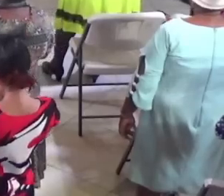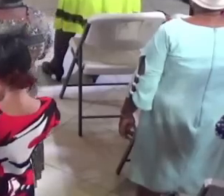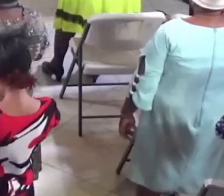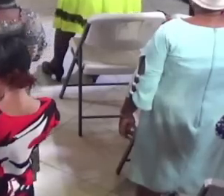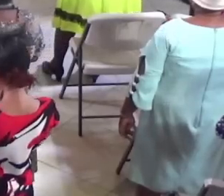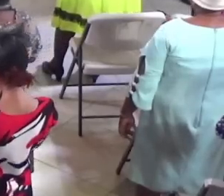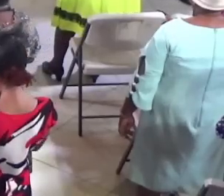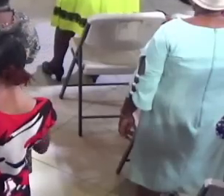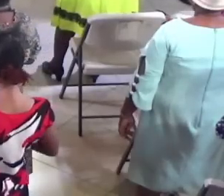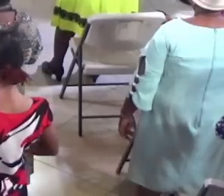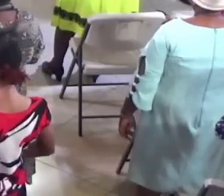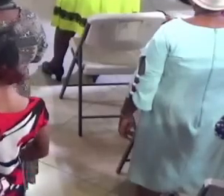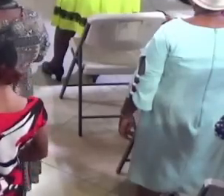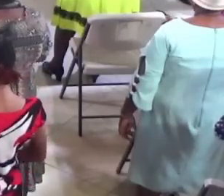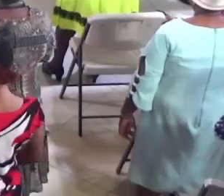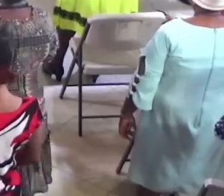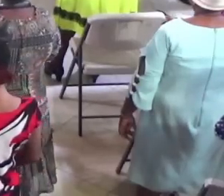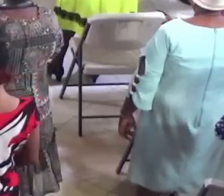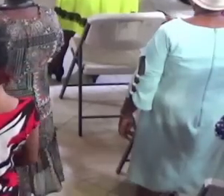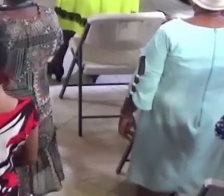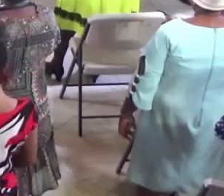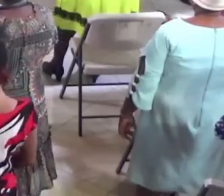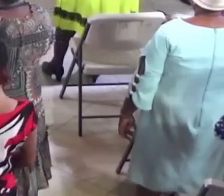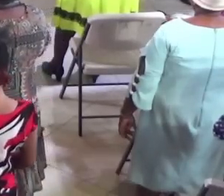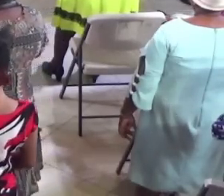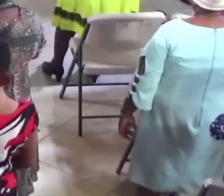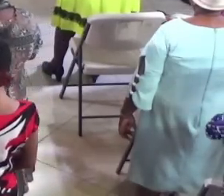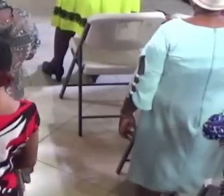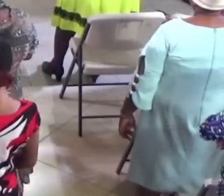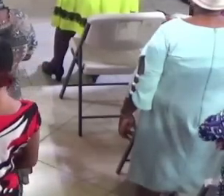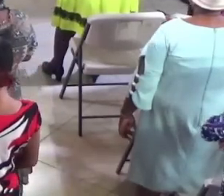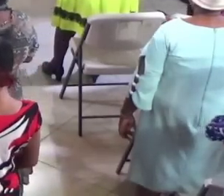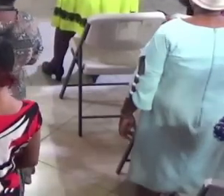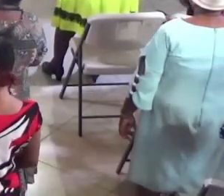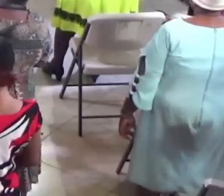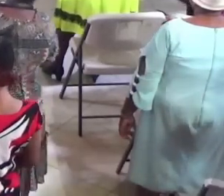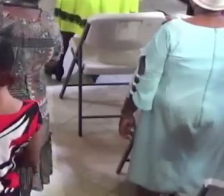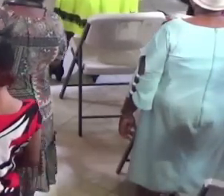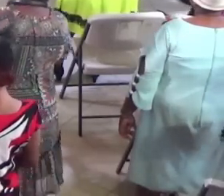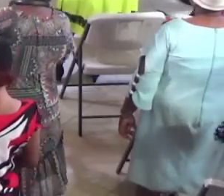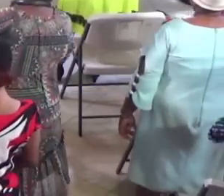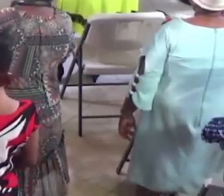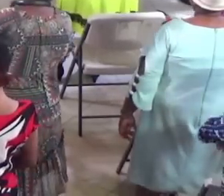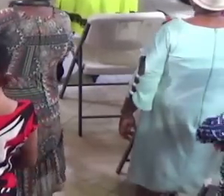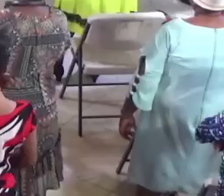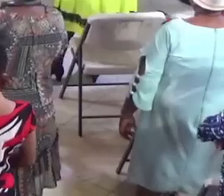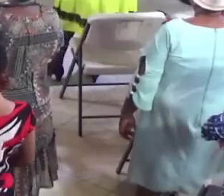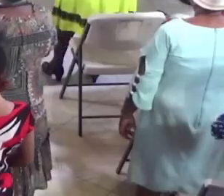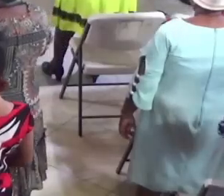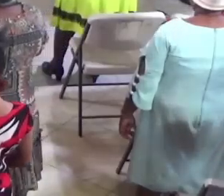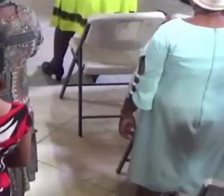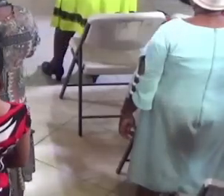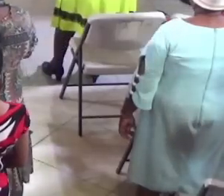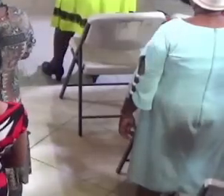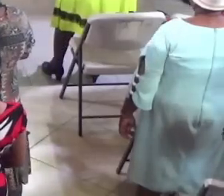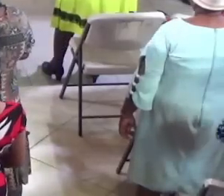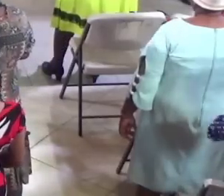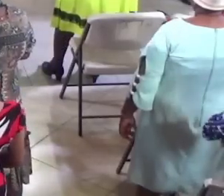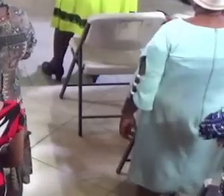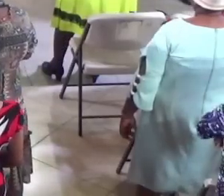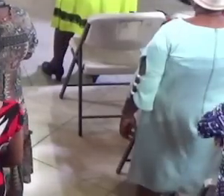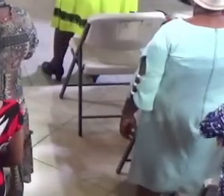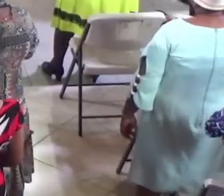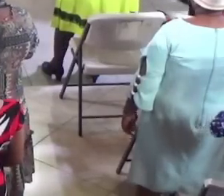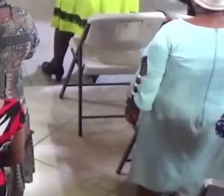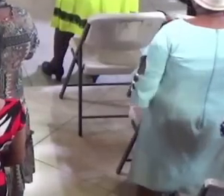gone. It is still there because it's somewhere in the shoes because I stamp my foot. Yes. And me, I said, God, I stamp